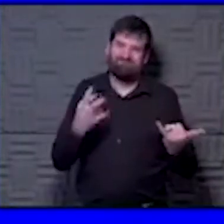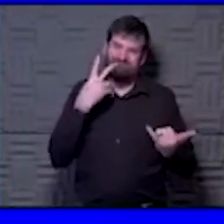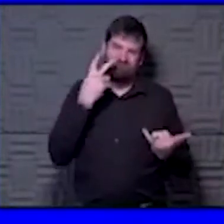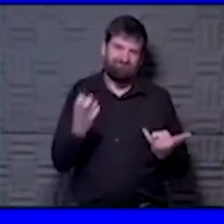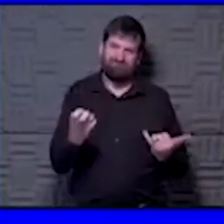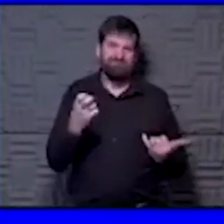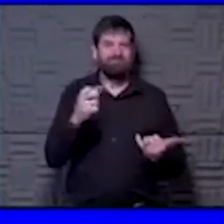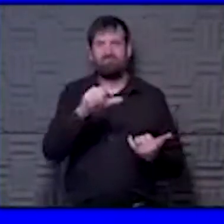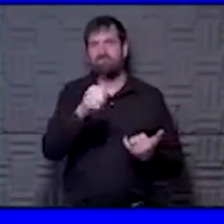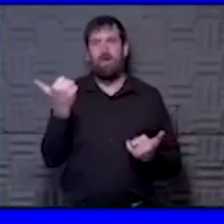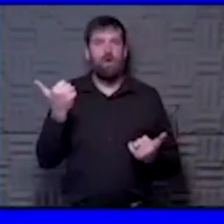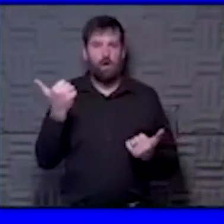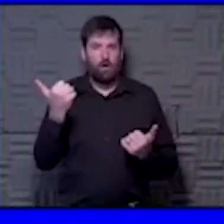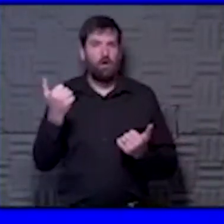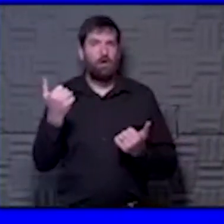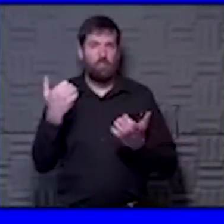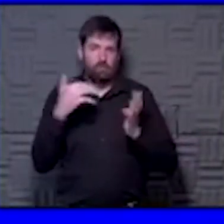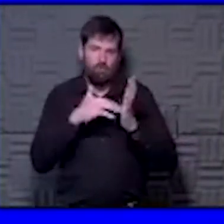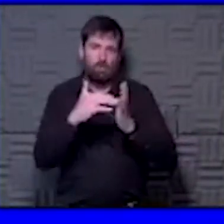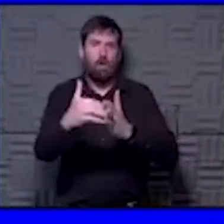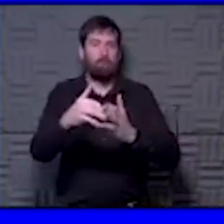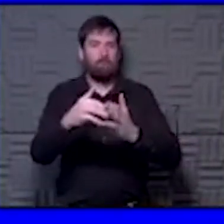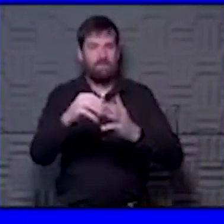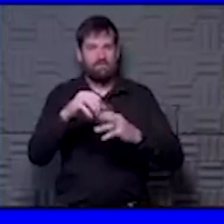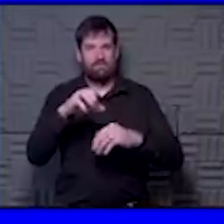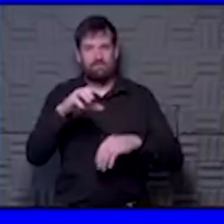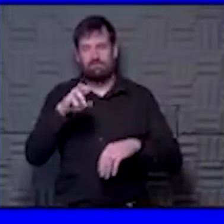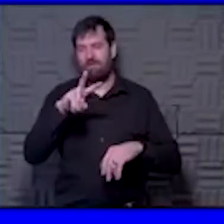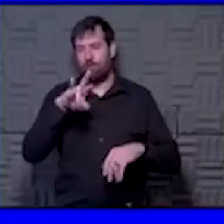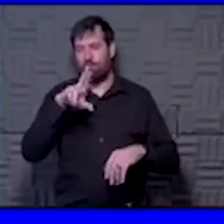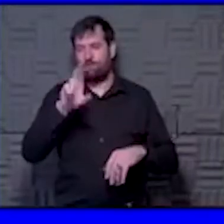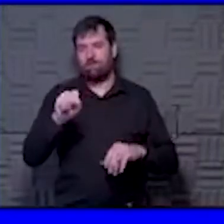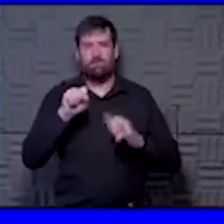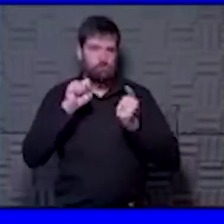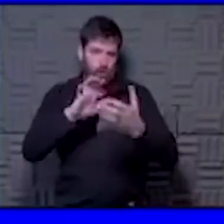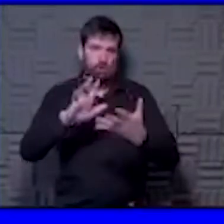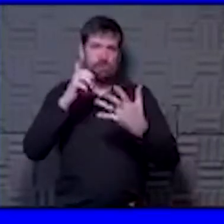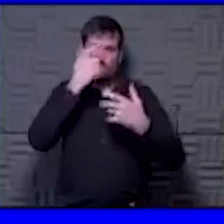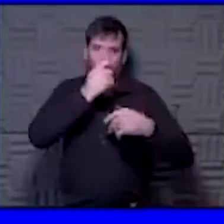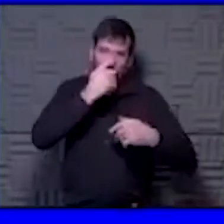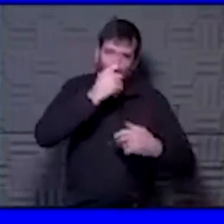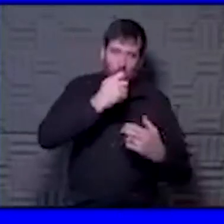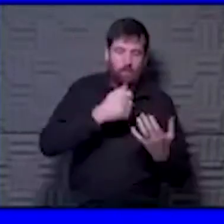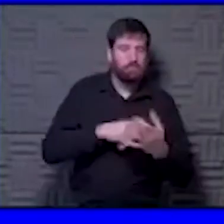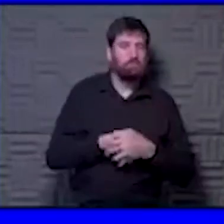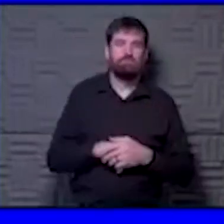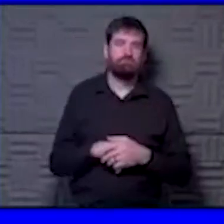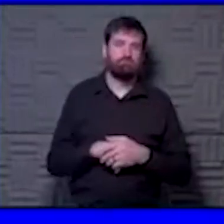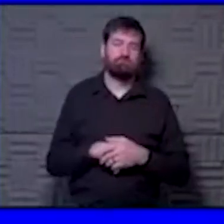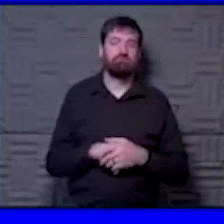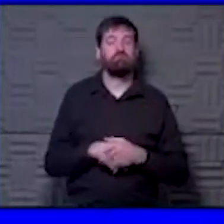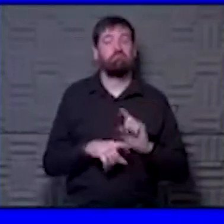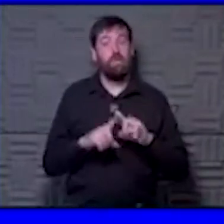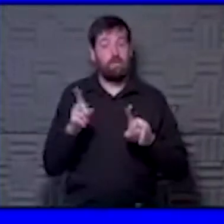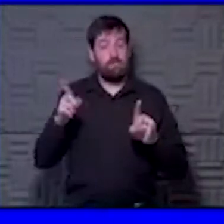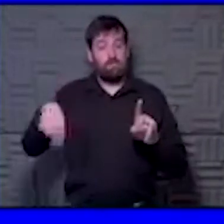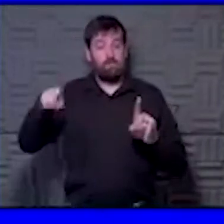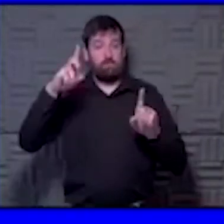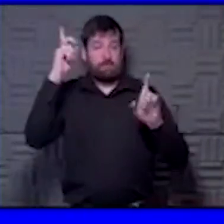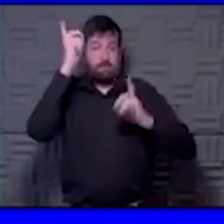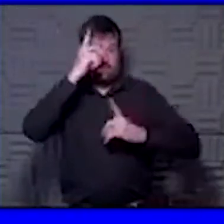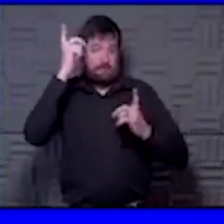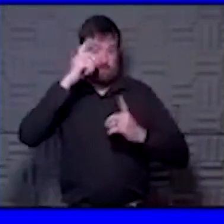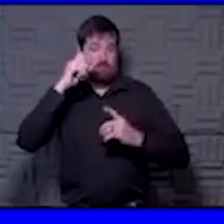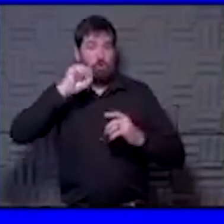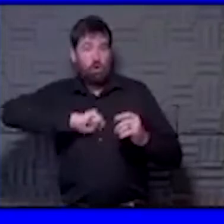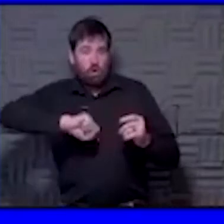common endemic coronaviruses that cause common coughs and colds that it doesn't. But again, those diseases, those common coughs